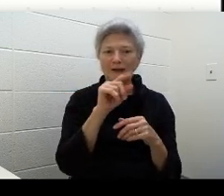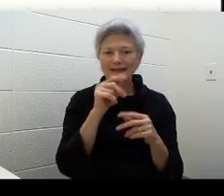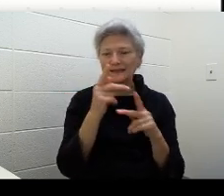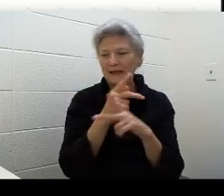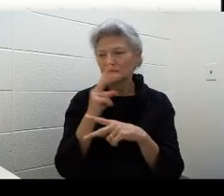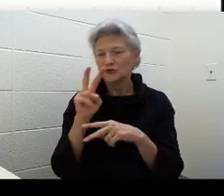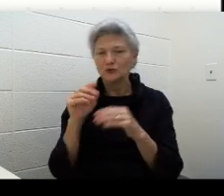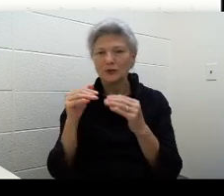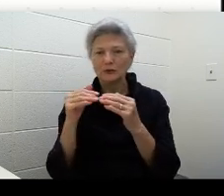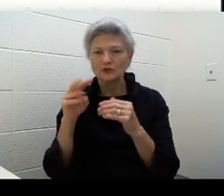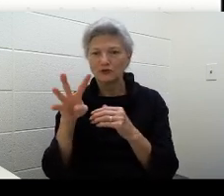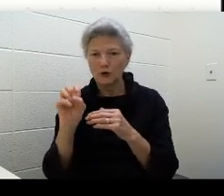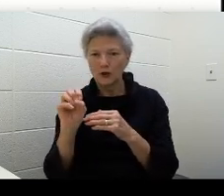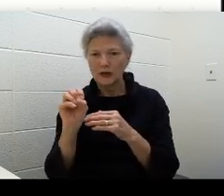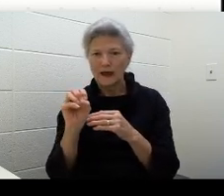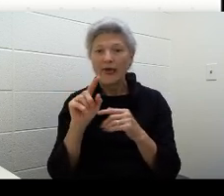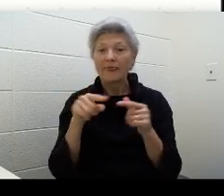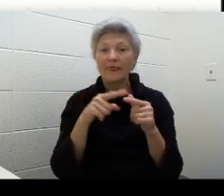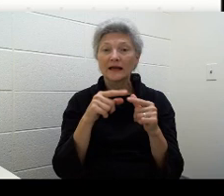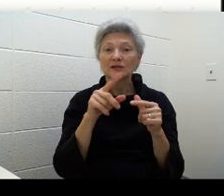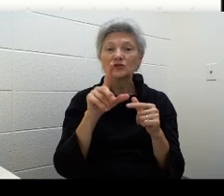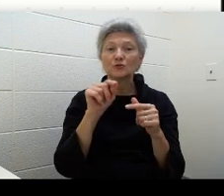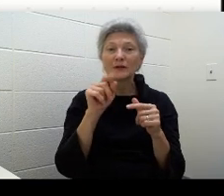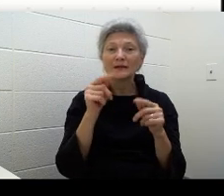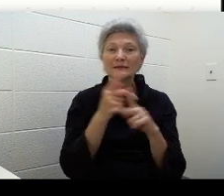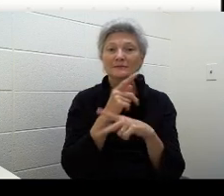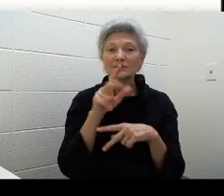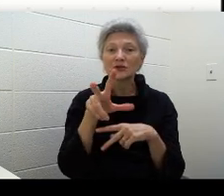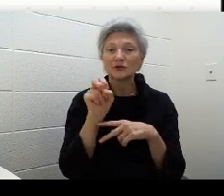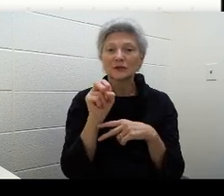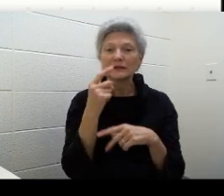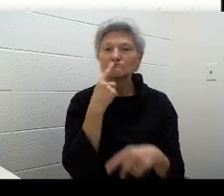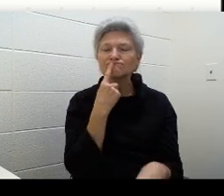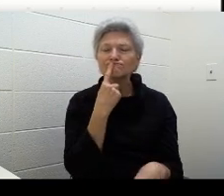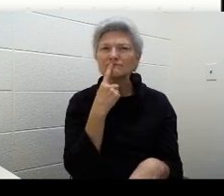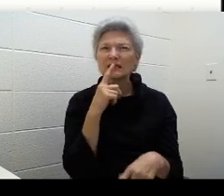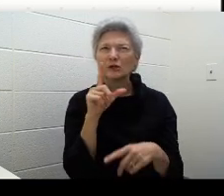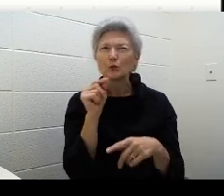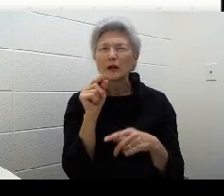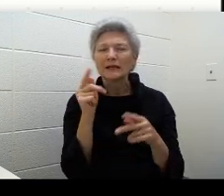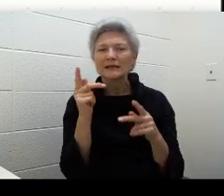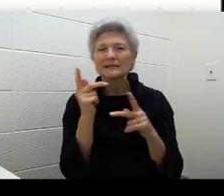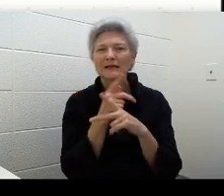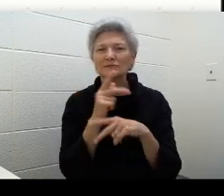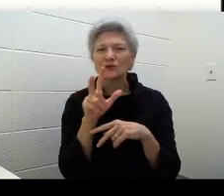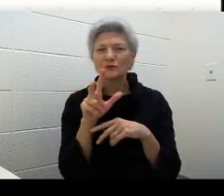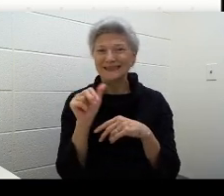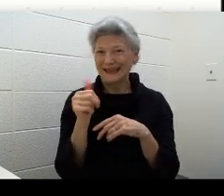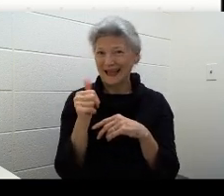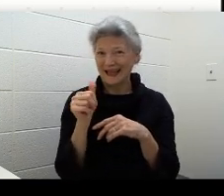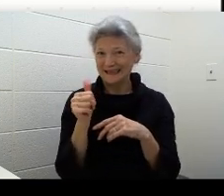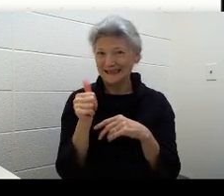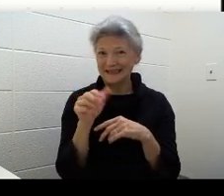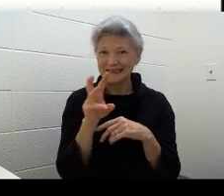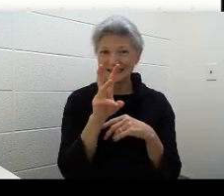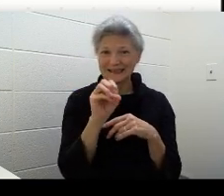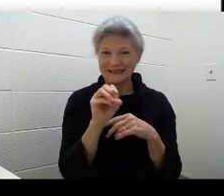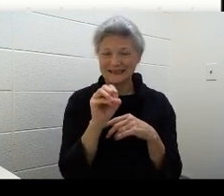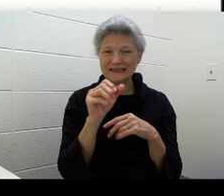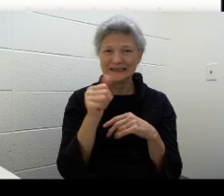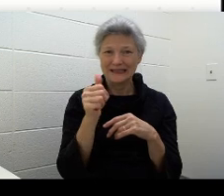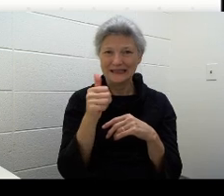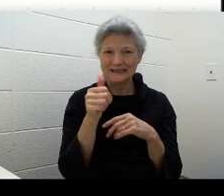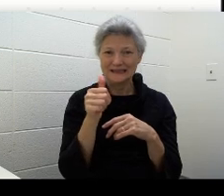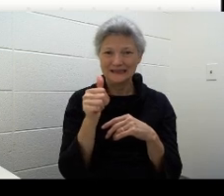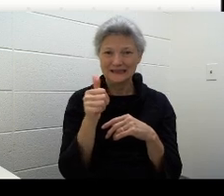And then I'm going to do 20 times 30. Well, let's see. 20 times 3 tens would be 60 tens,